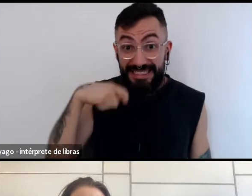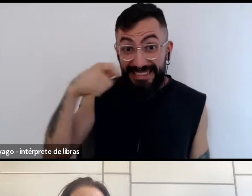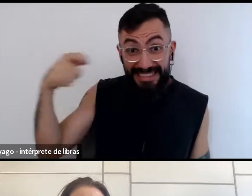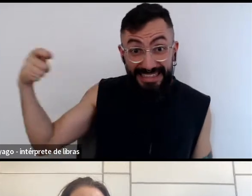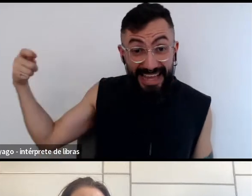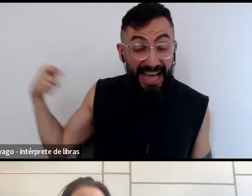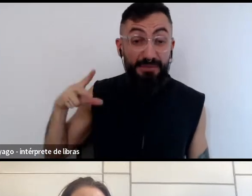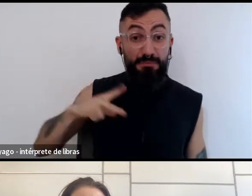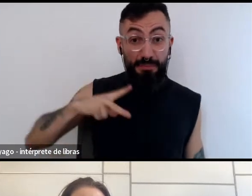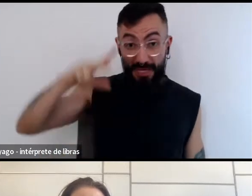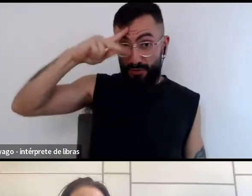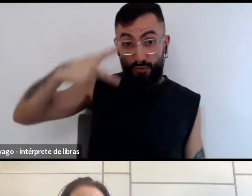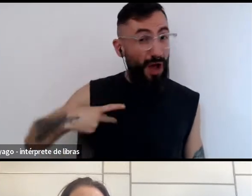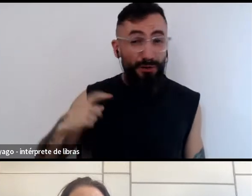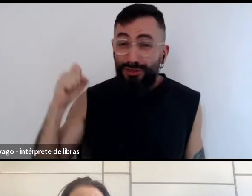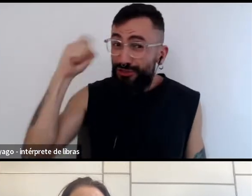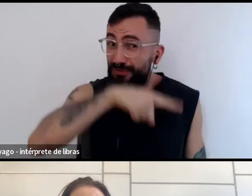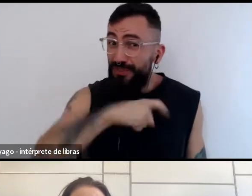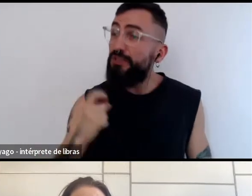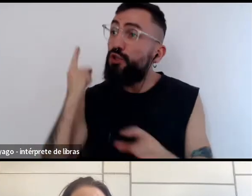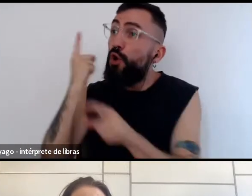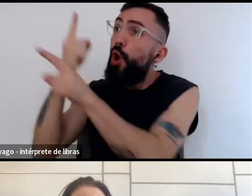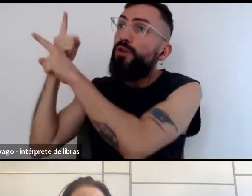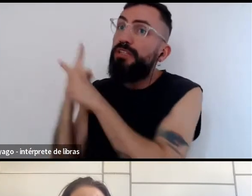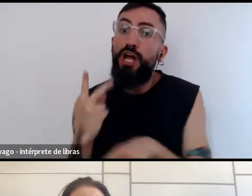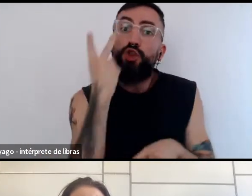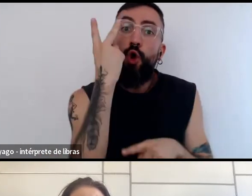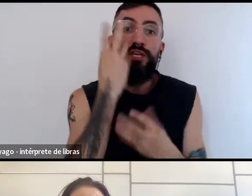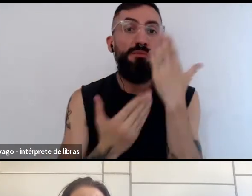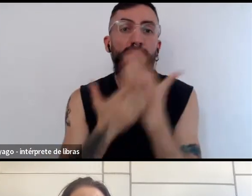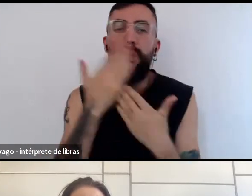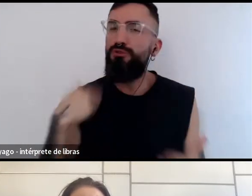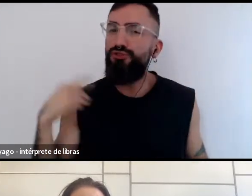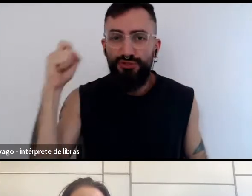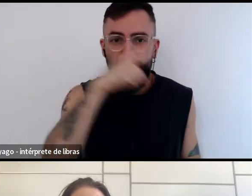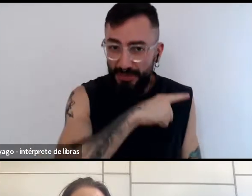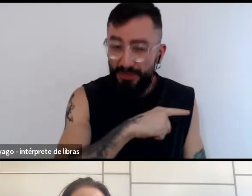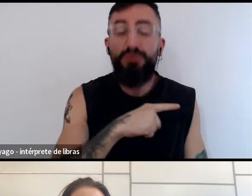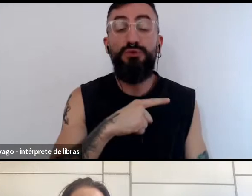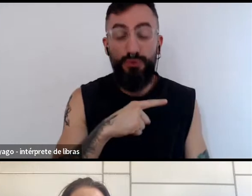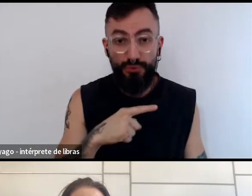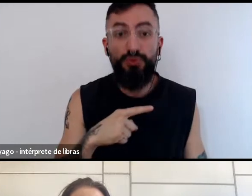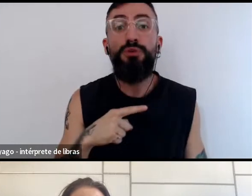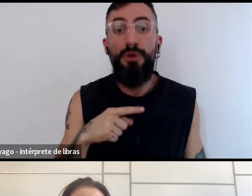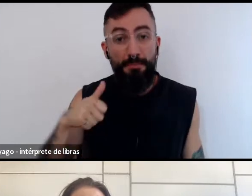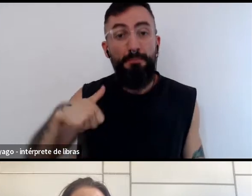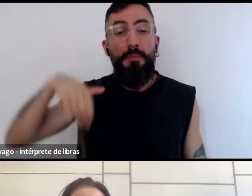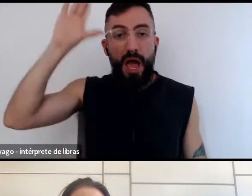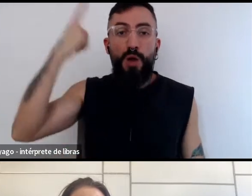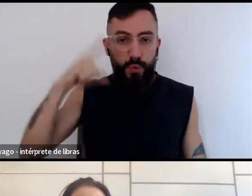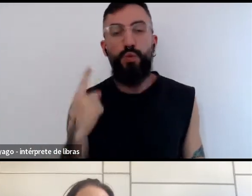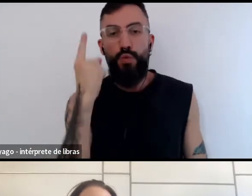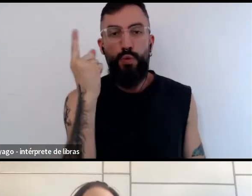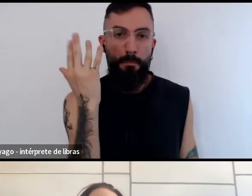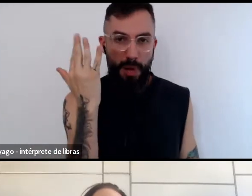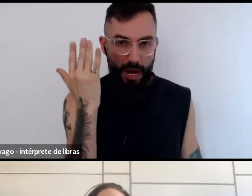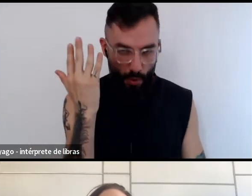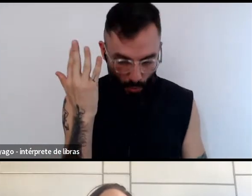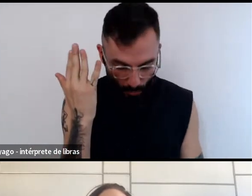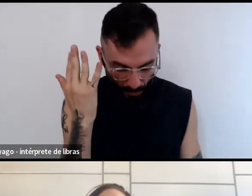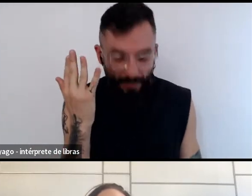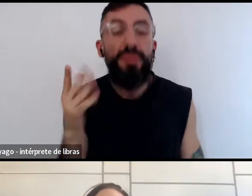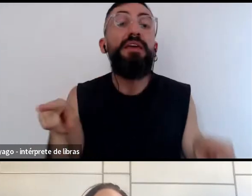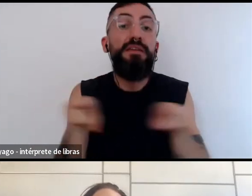seem to be rare. The majority of name signs are one-handed, and most of them